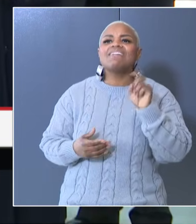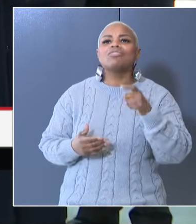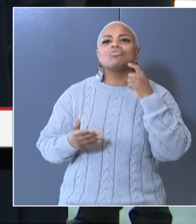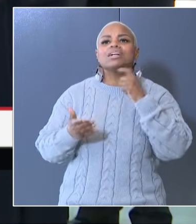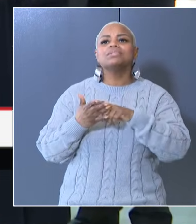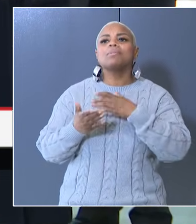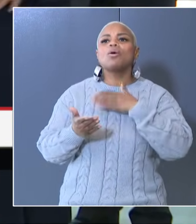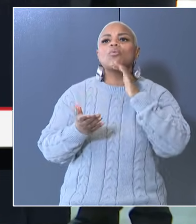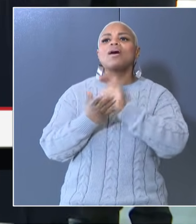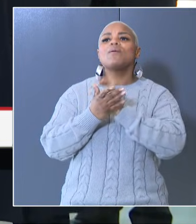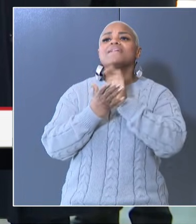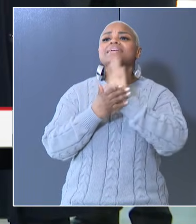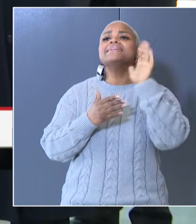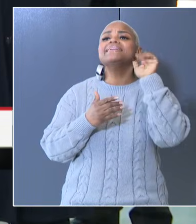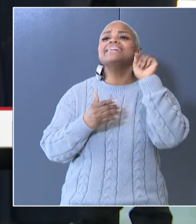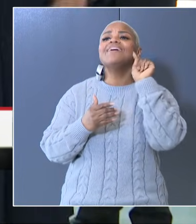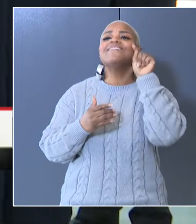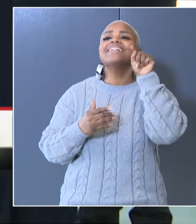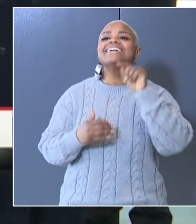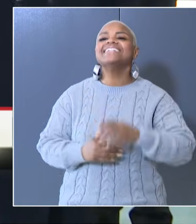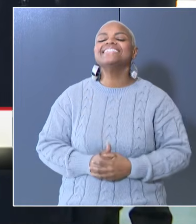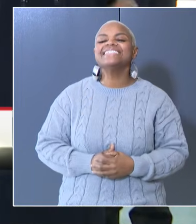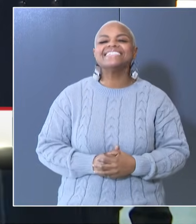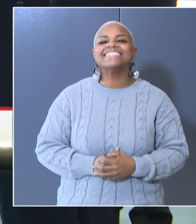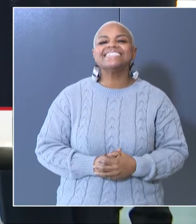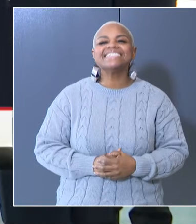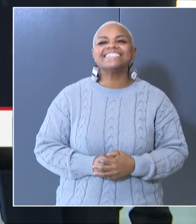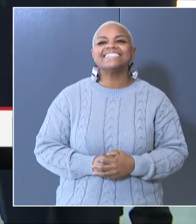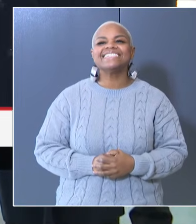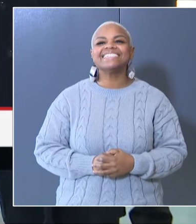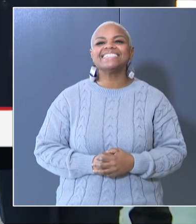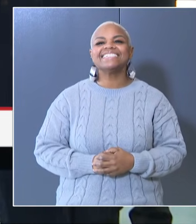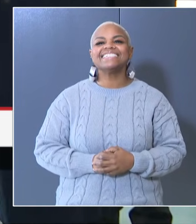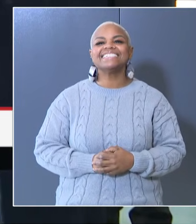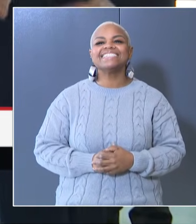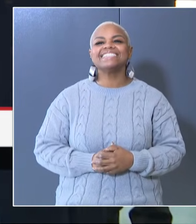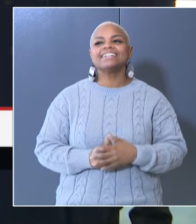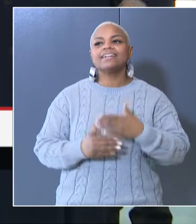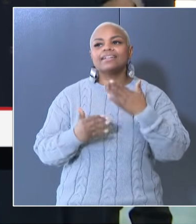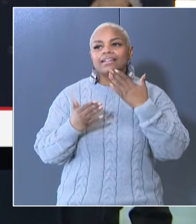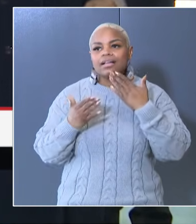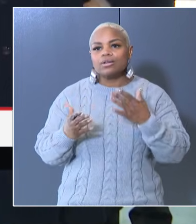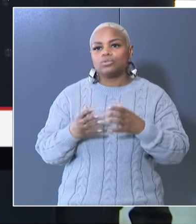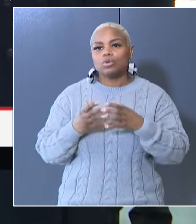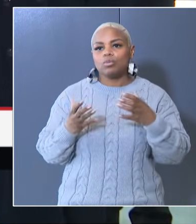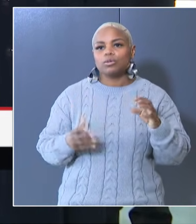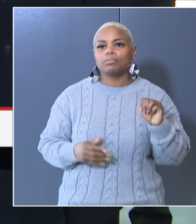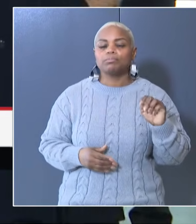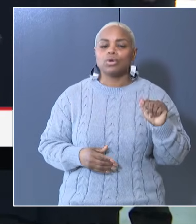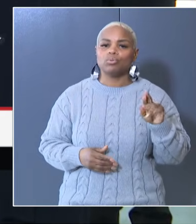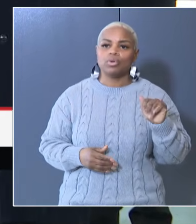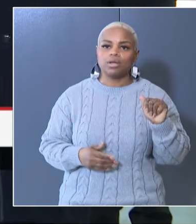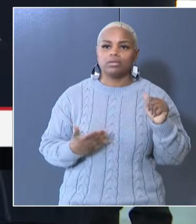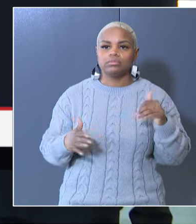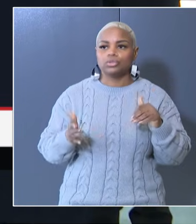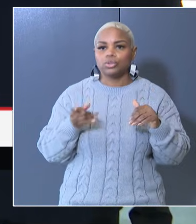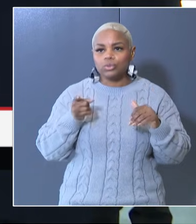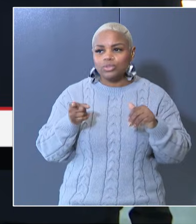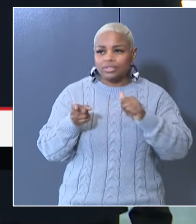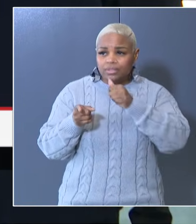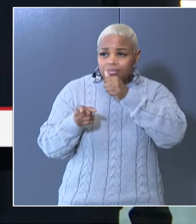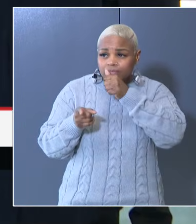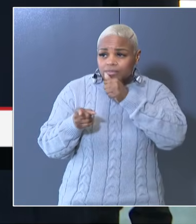be alive by tomorrow. Wave here. Maria, thank you for enduring me for the last